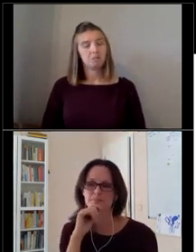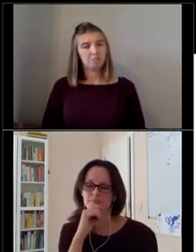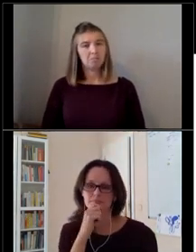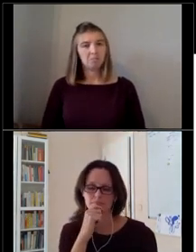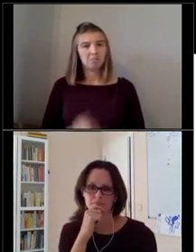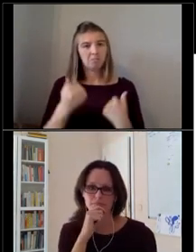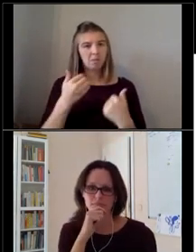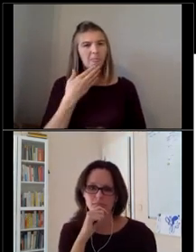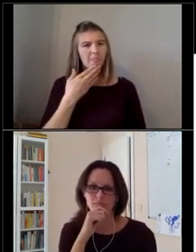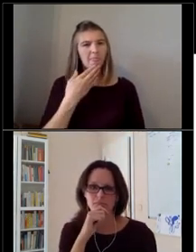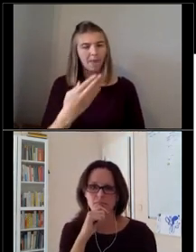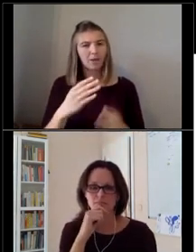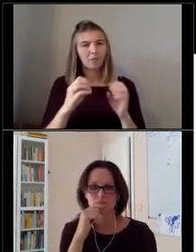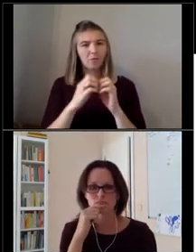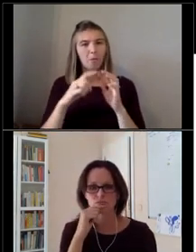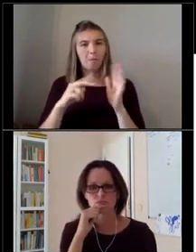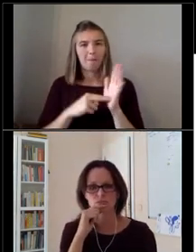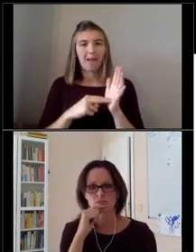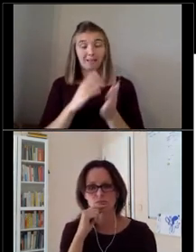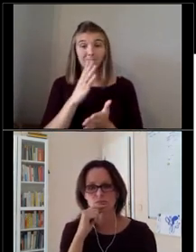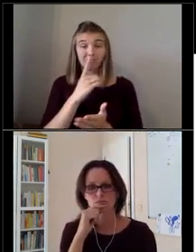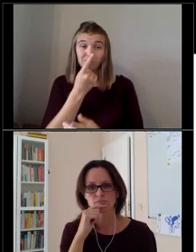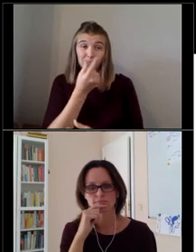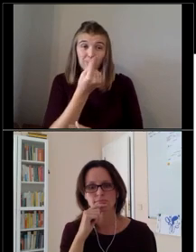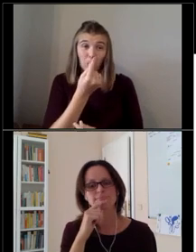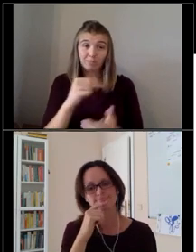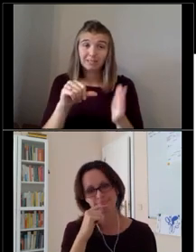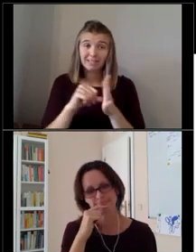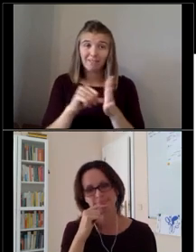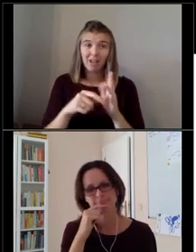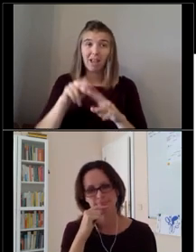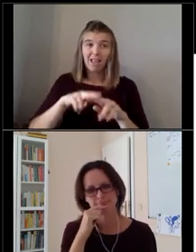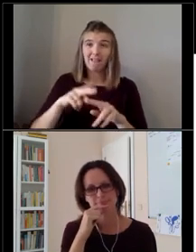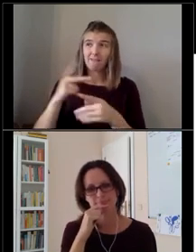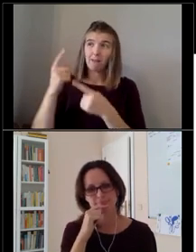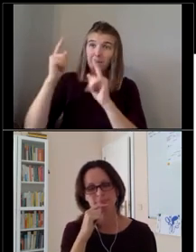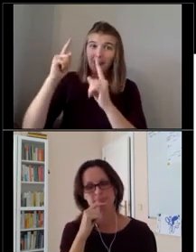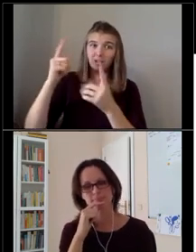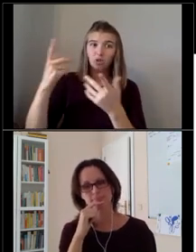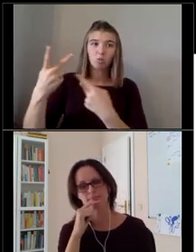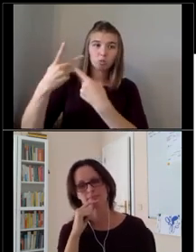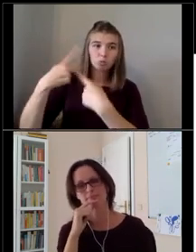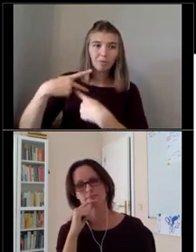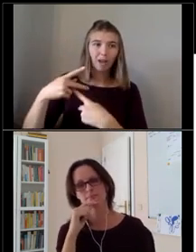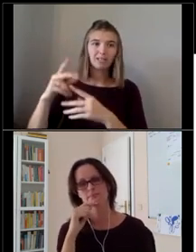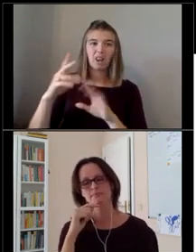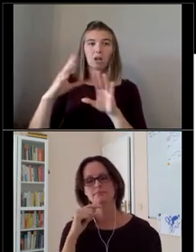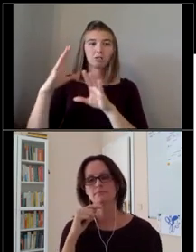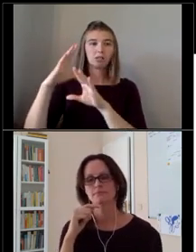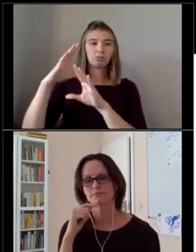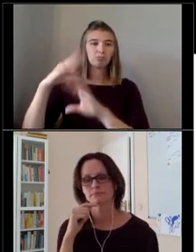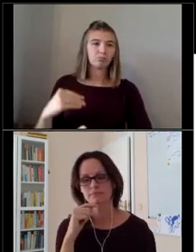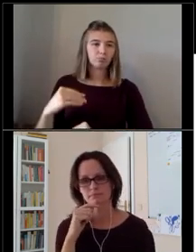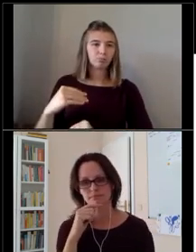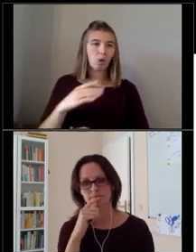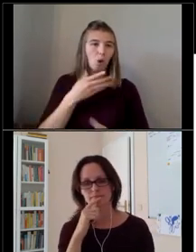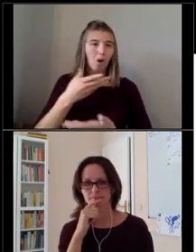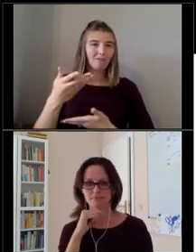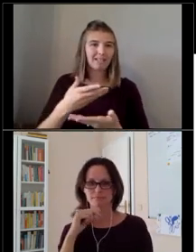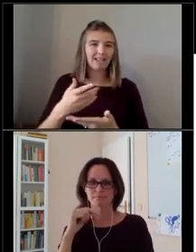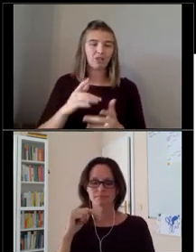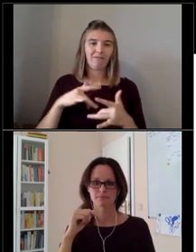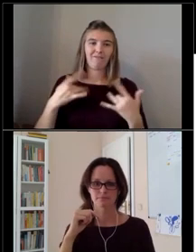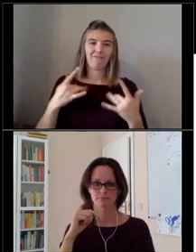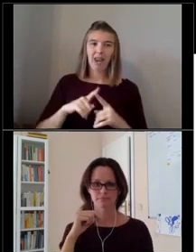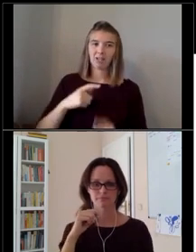situation if, you know, the person in power kind of shuts you off to these conversations. It makes it difficult for the student to